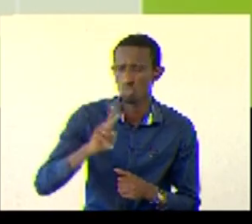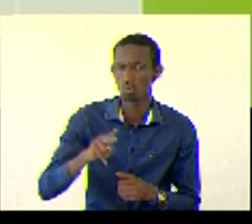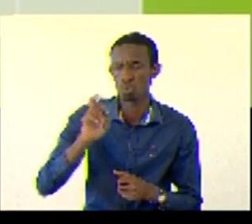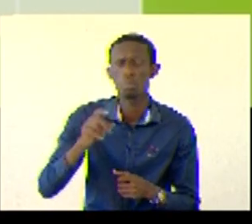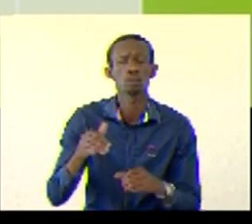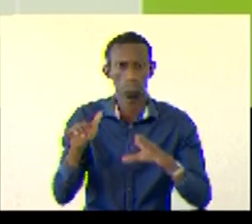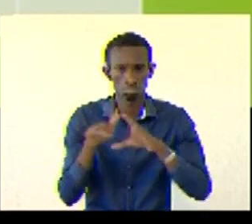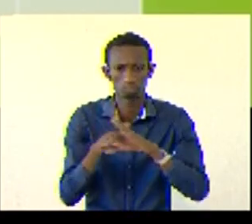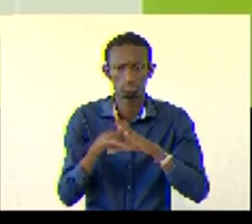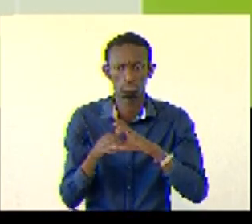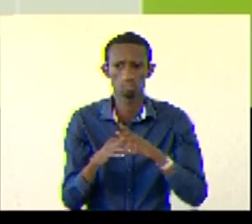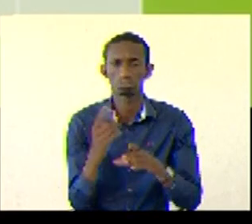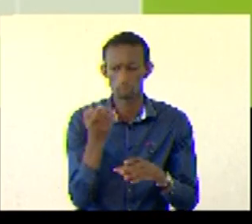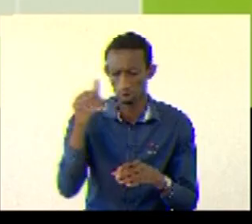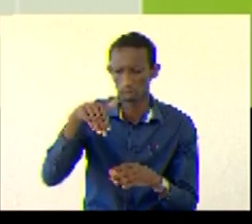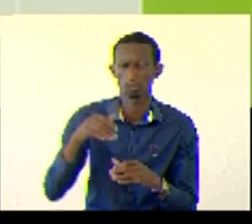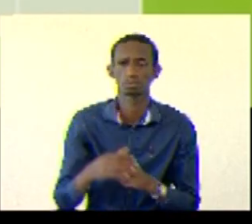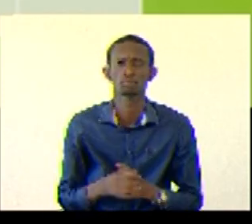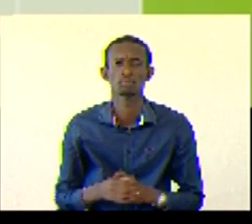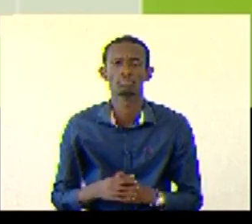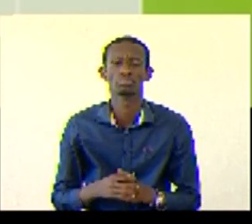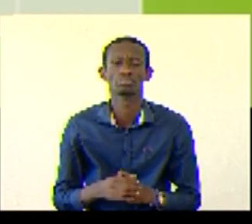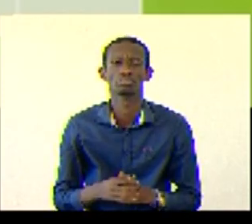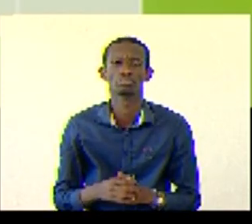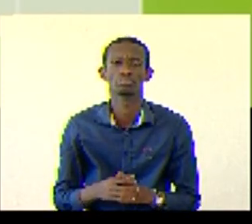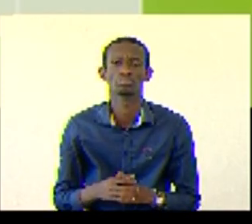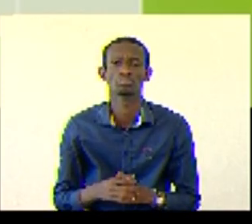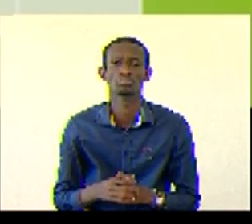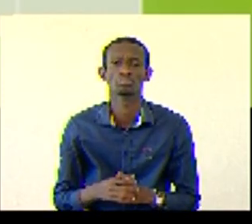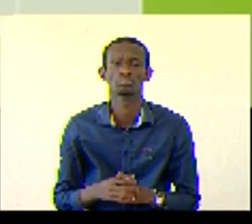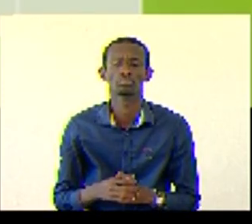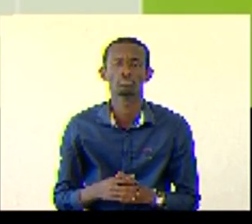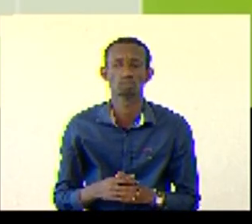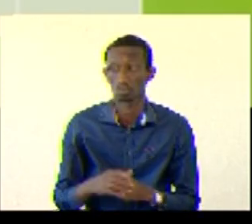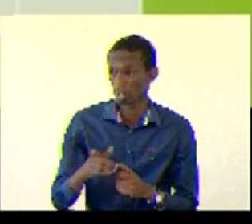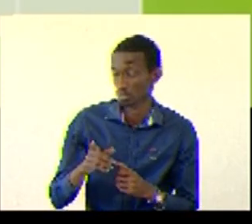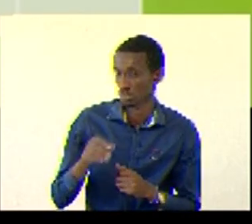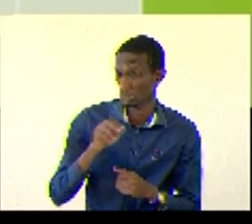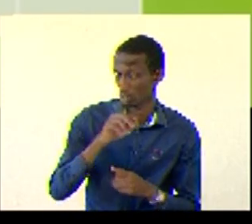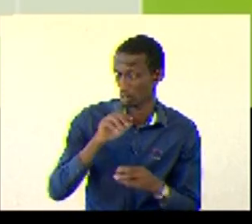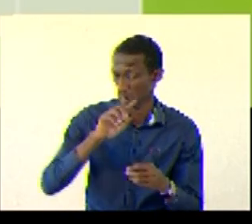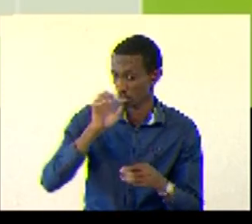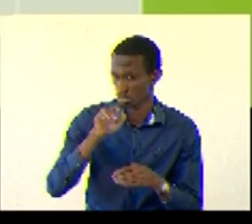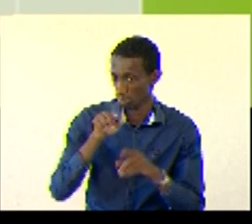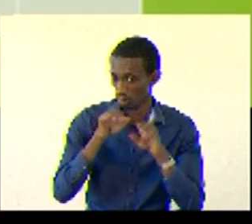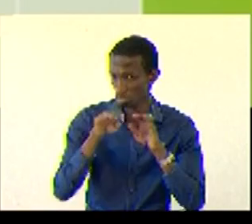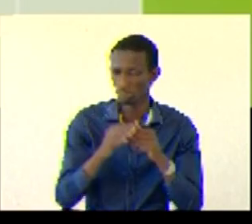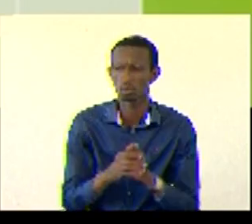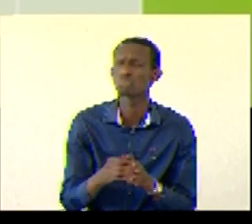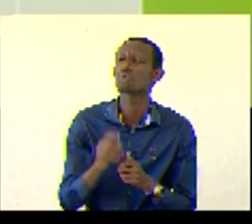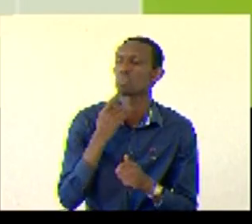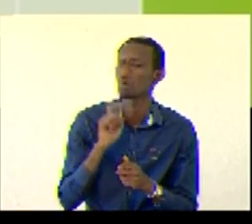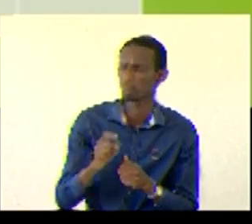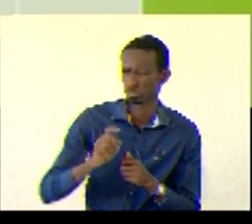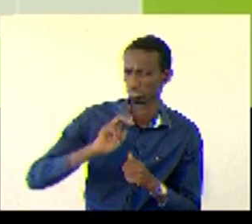mention, along with the answering of the questions, maybe we'll be able to mention some other catalysts